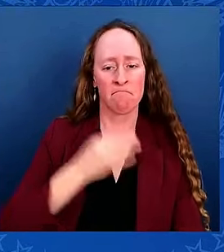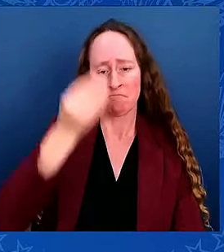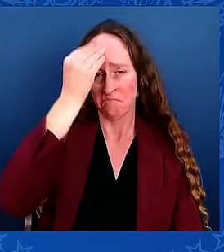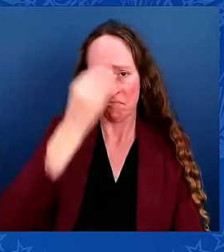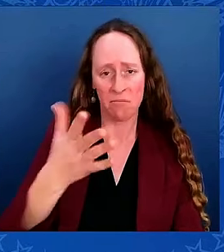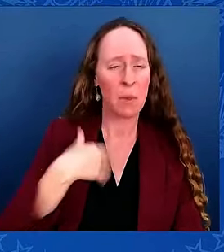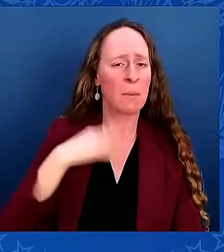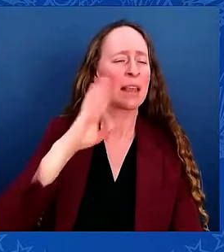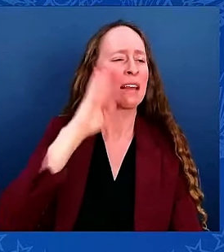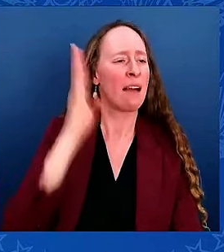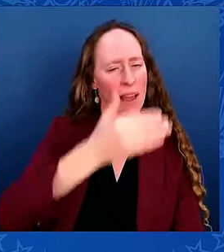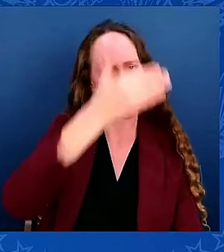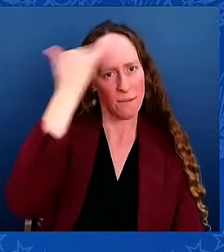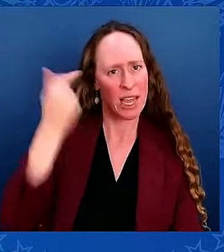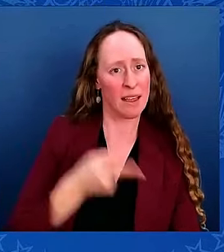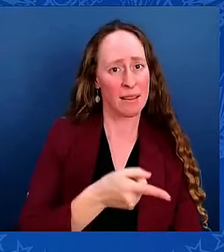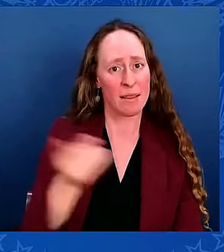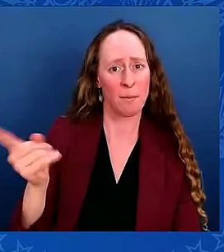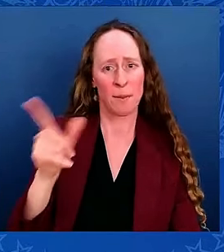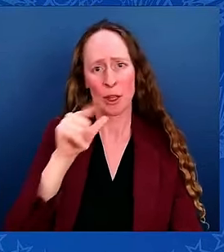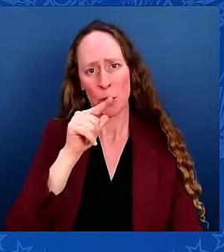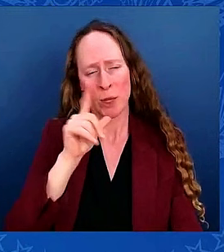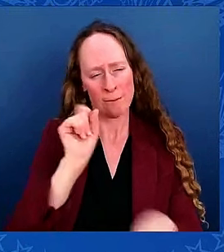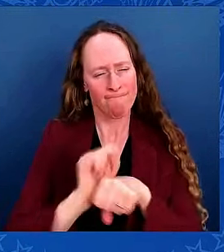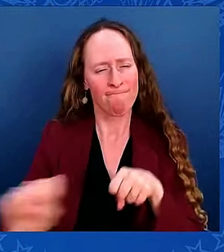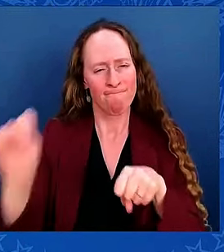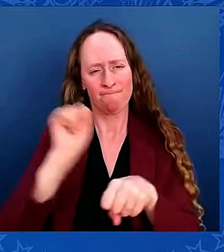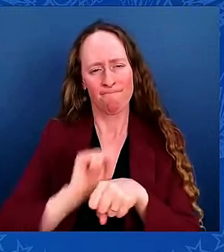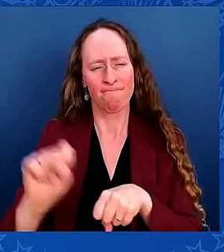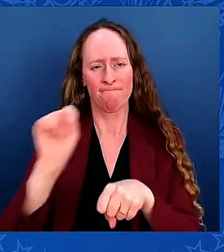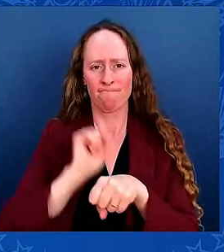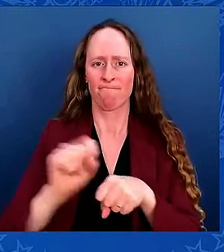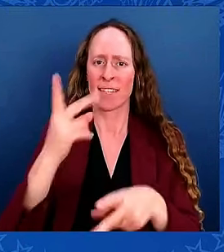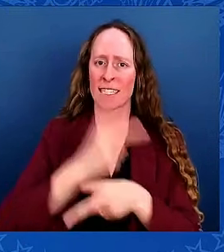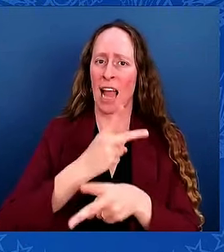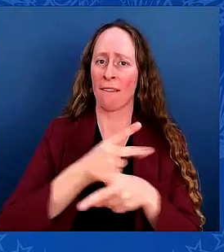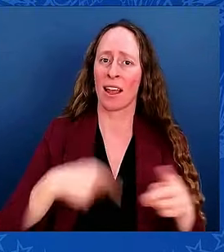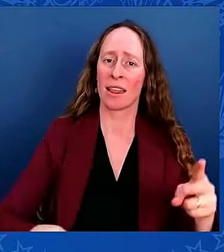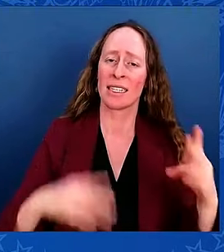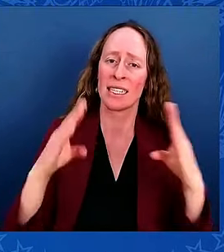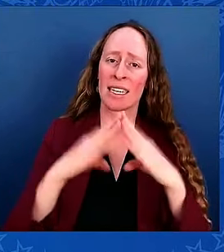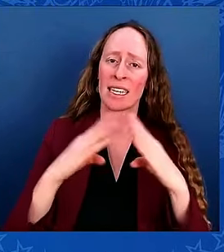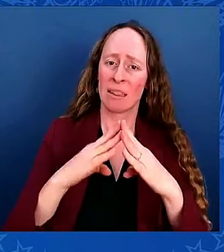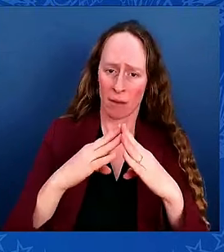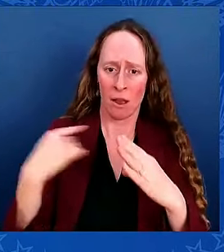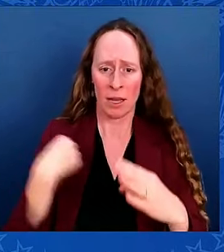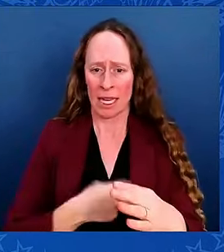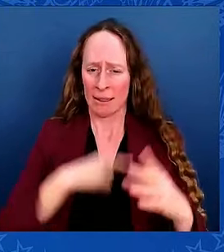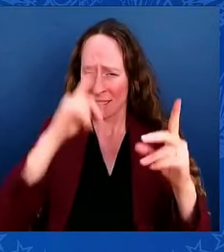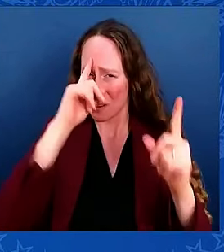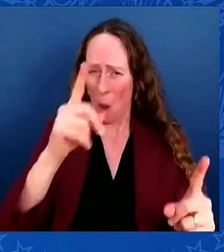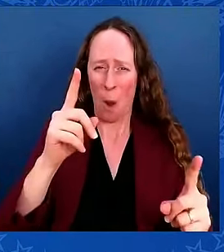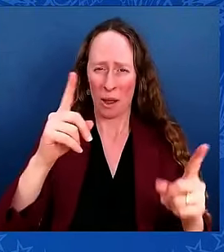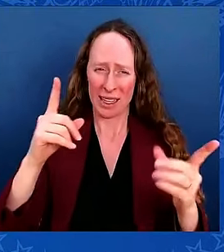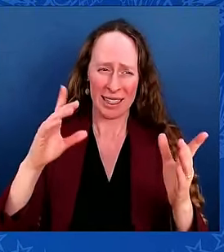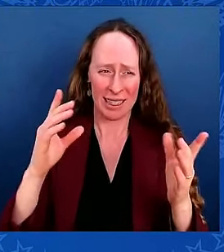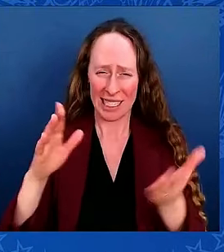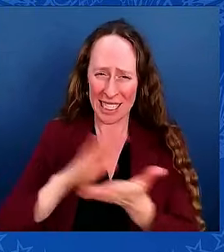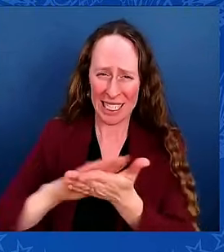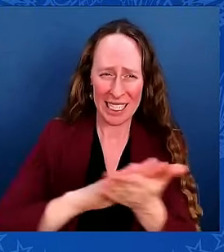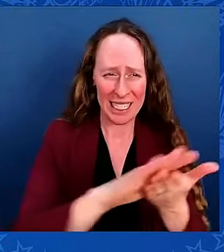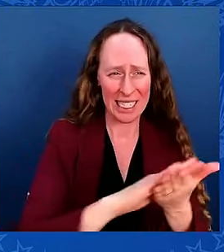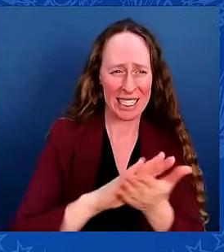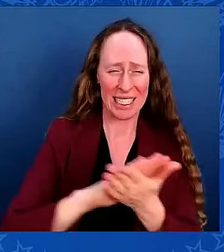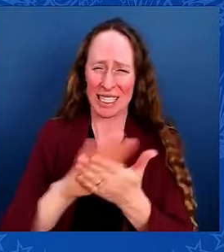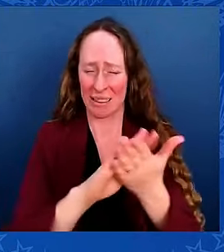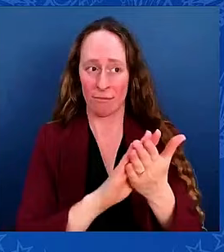And we do everything possible to reopen this port as fast as it possibly could be. I'm proud to say, with all the folks